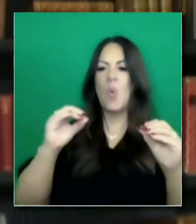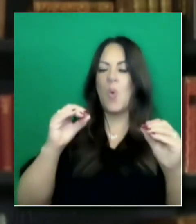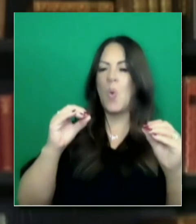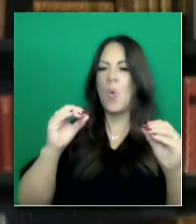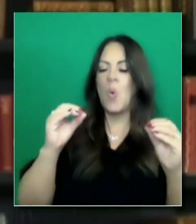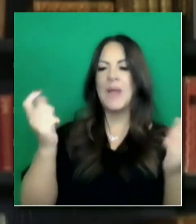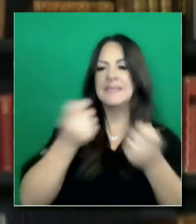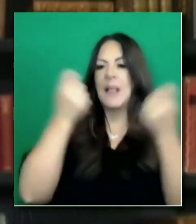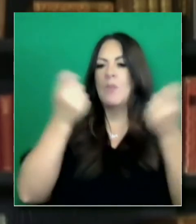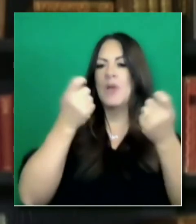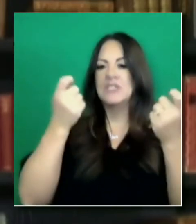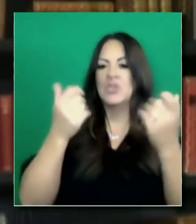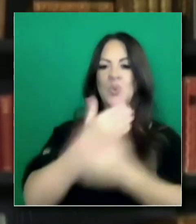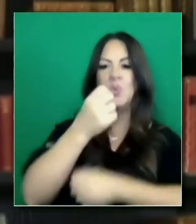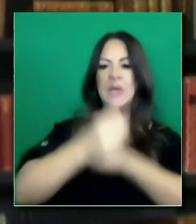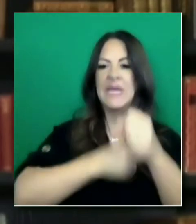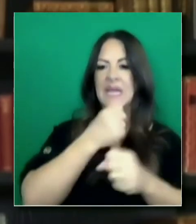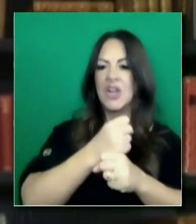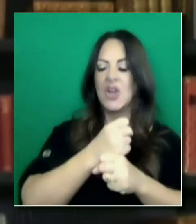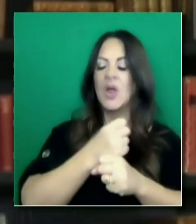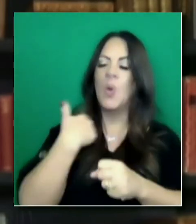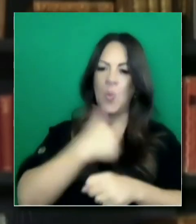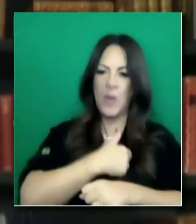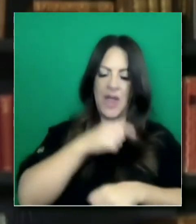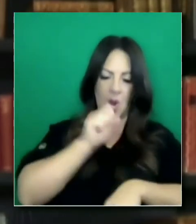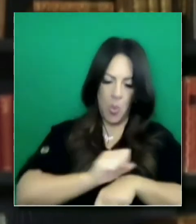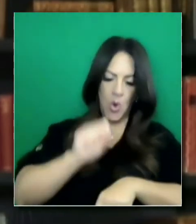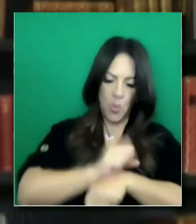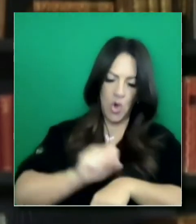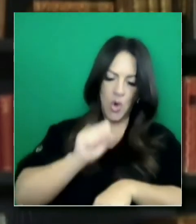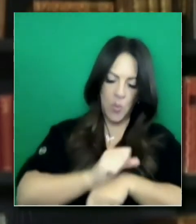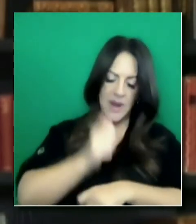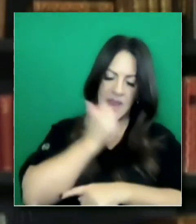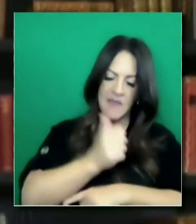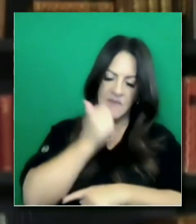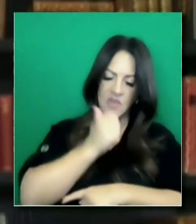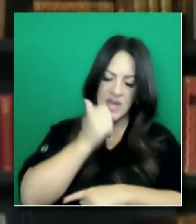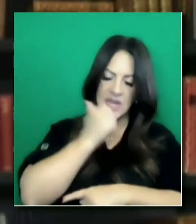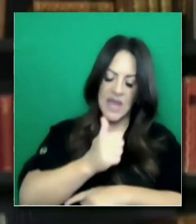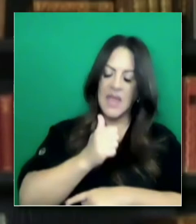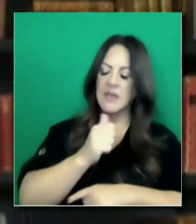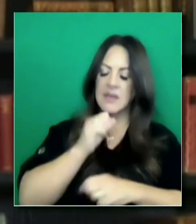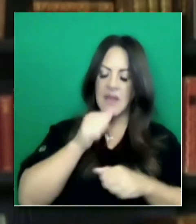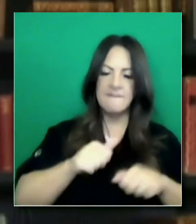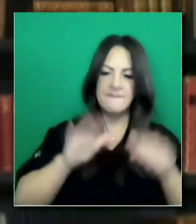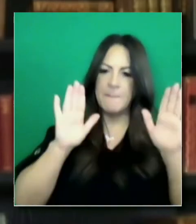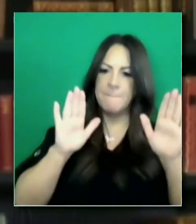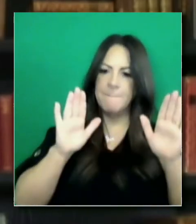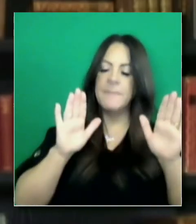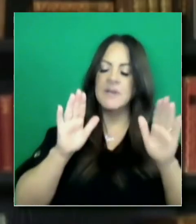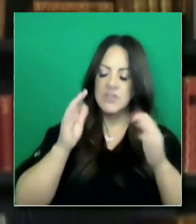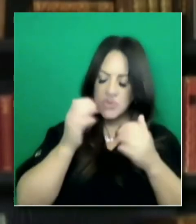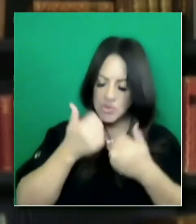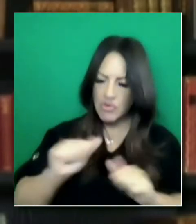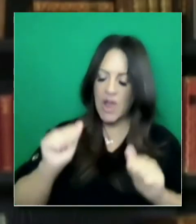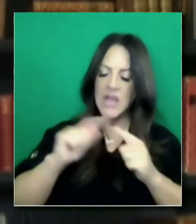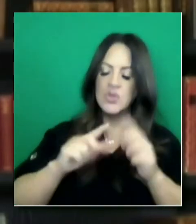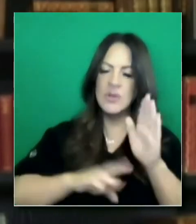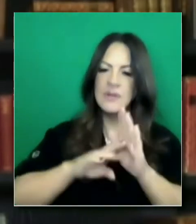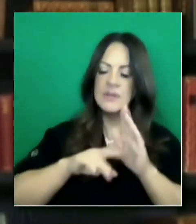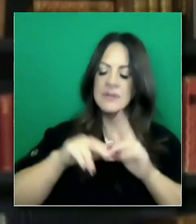planning. It's very sober, and we're being very proactive and looking to build more capacity, more partnerships,